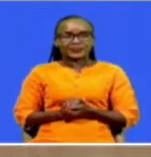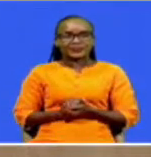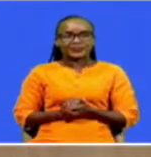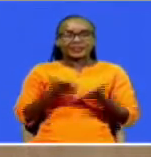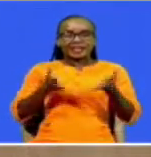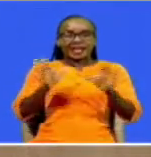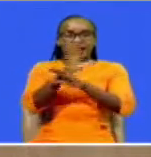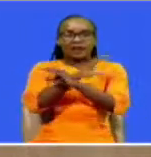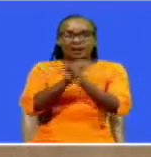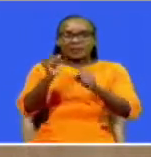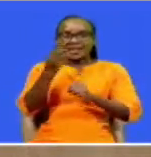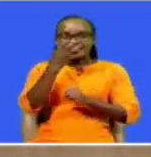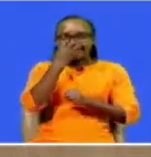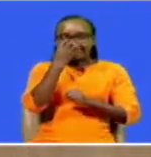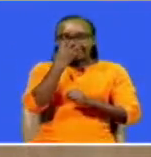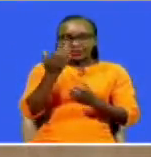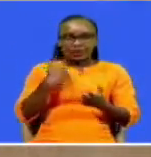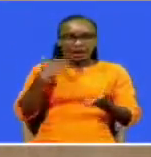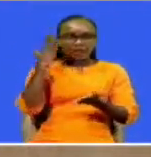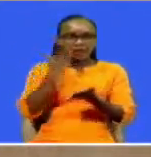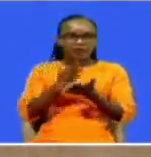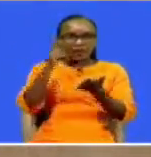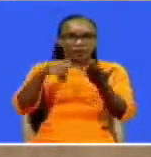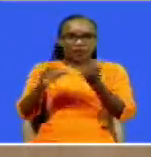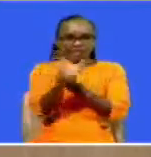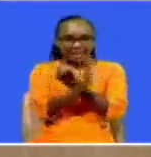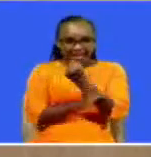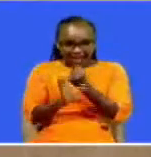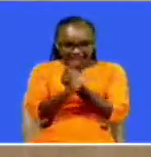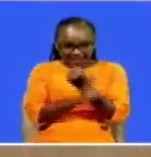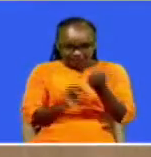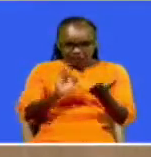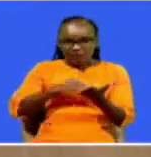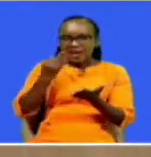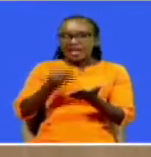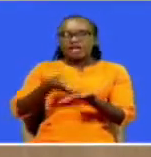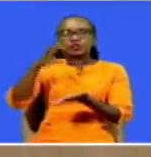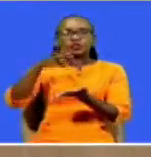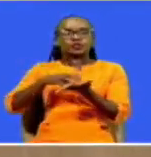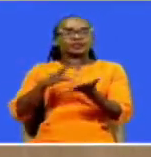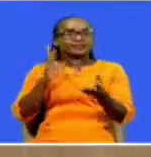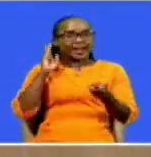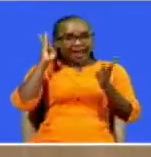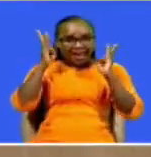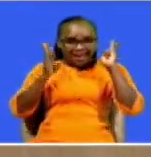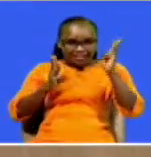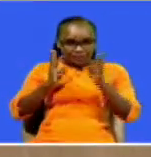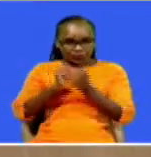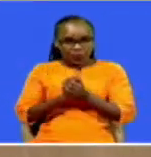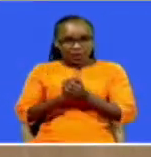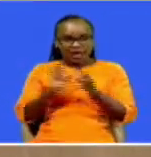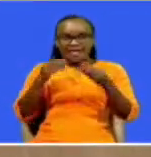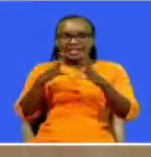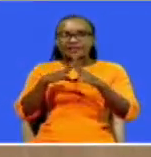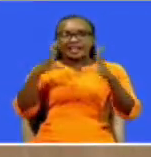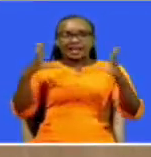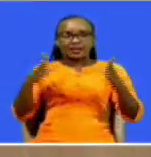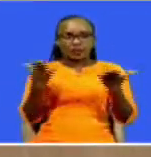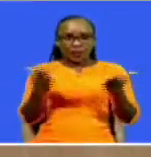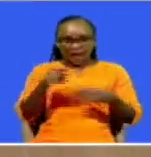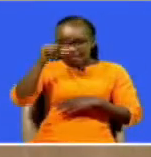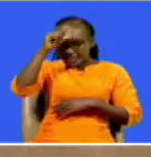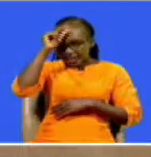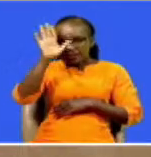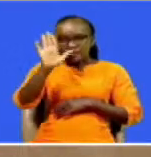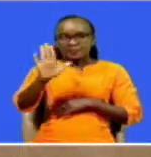Now, President William Ruto has confirmed that the country's financial situation is worrying, given the huge debts that his